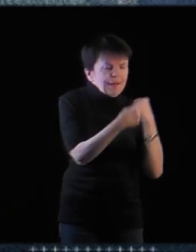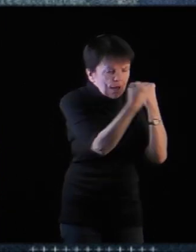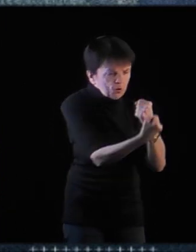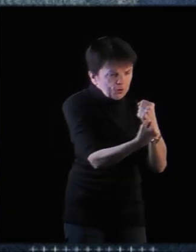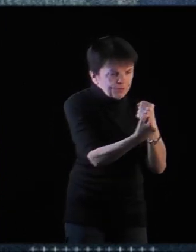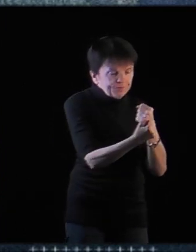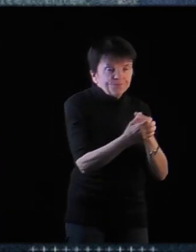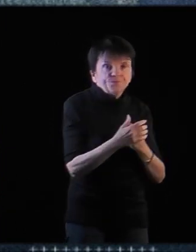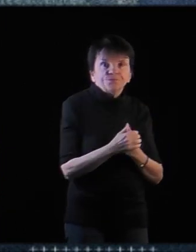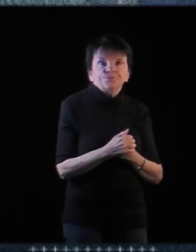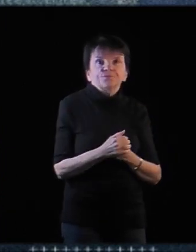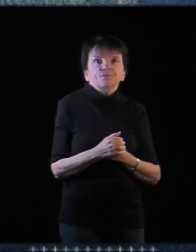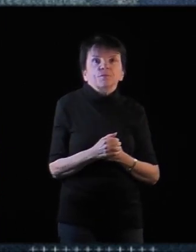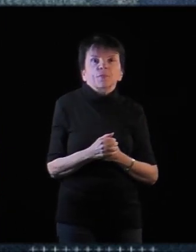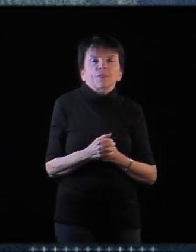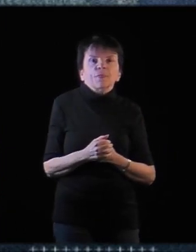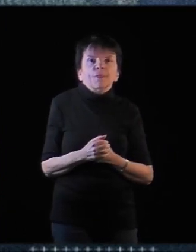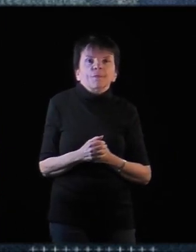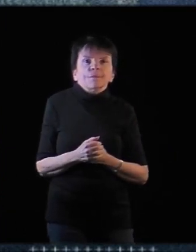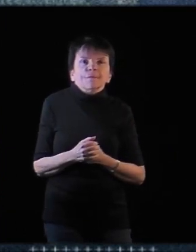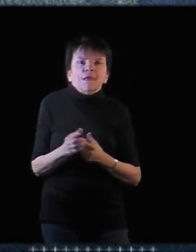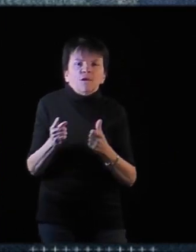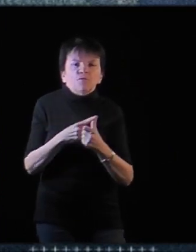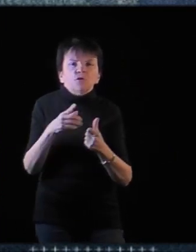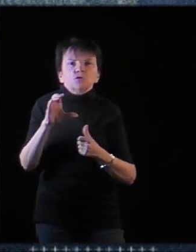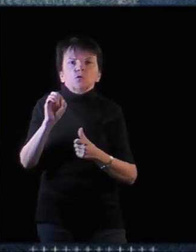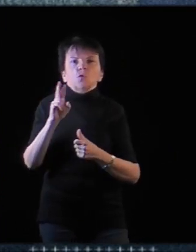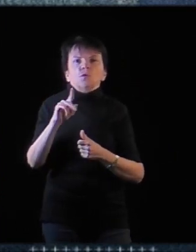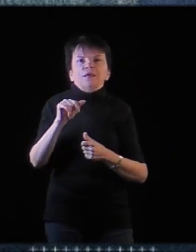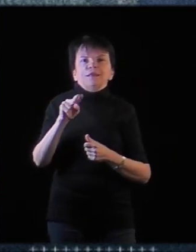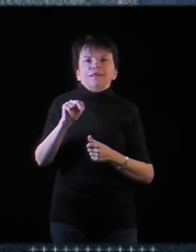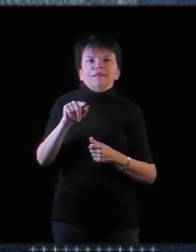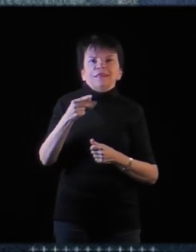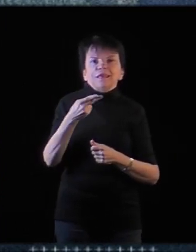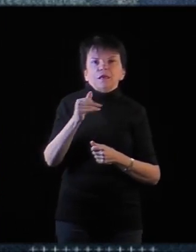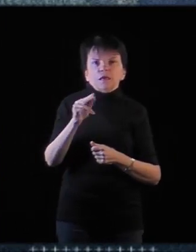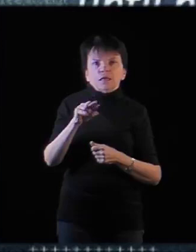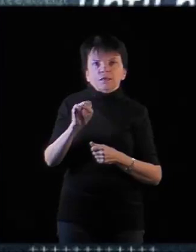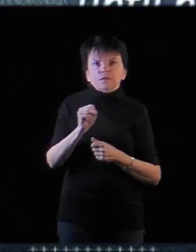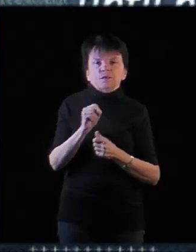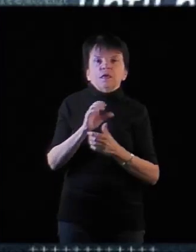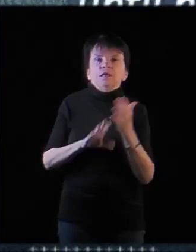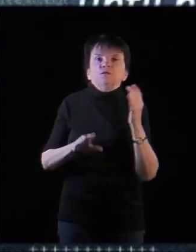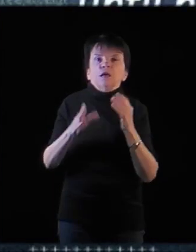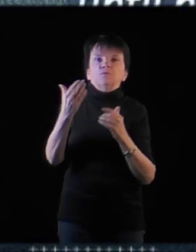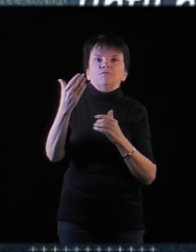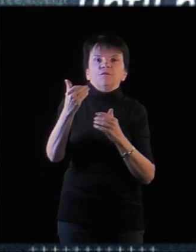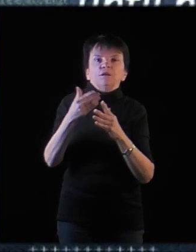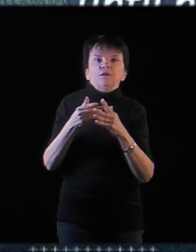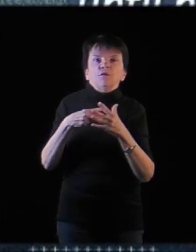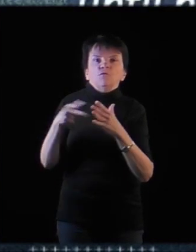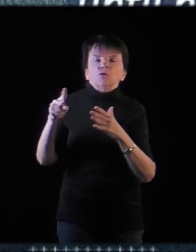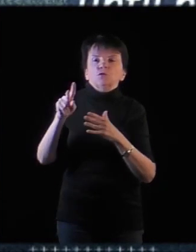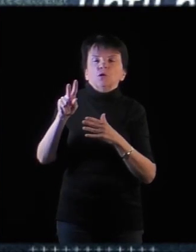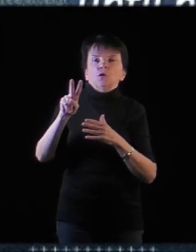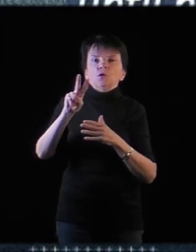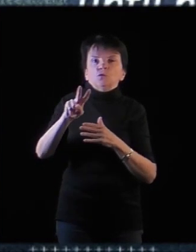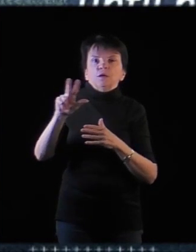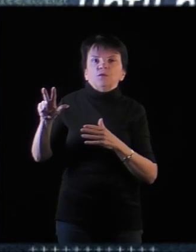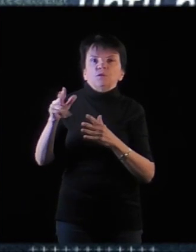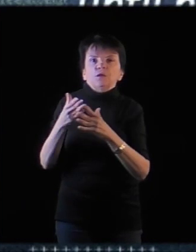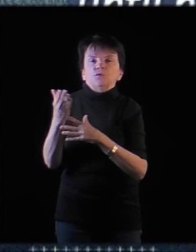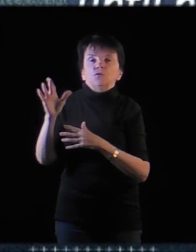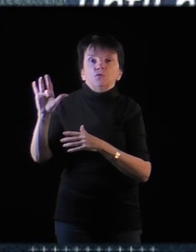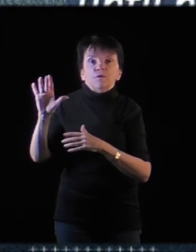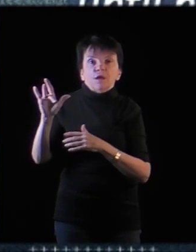power. I take us to 1 Corinthians chapter 15, verses 23 through 25. It says, but each